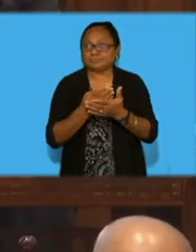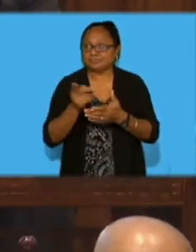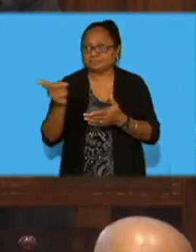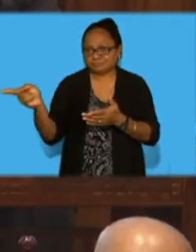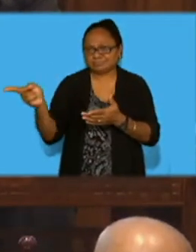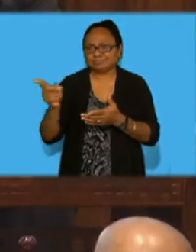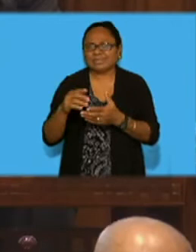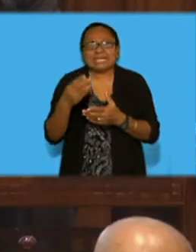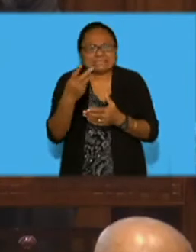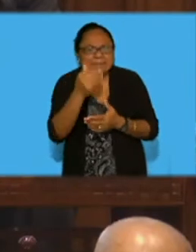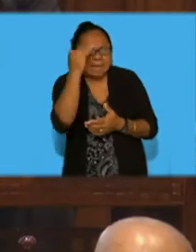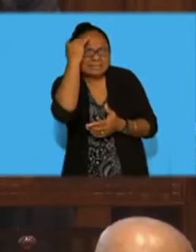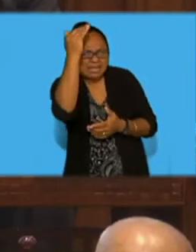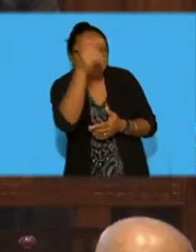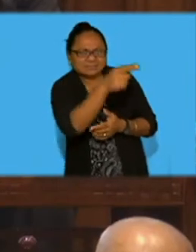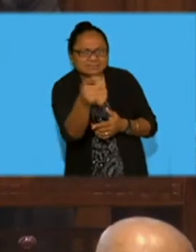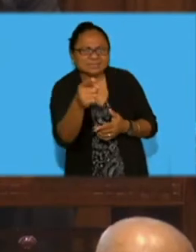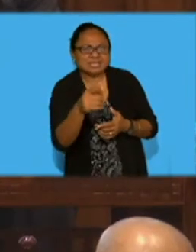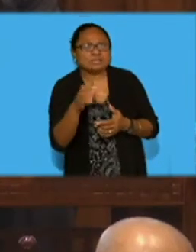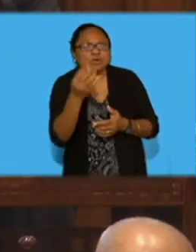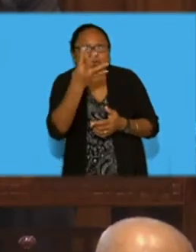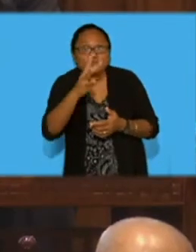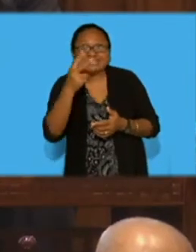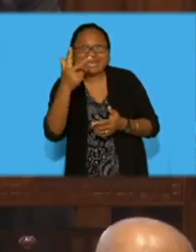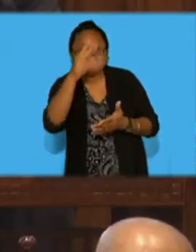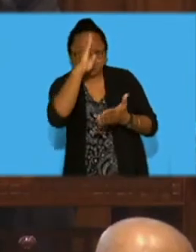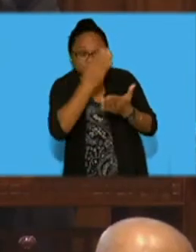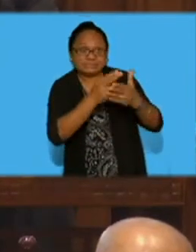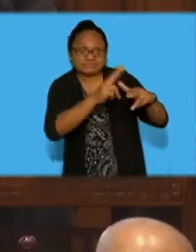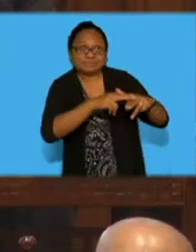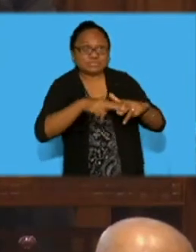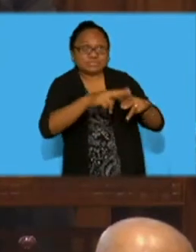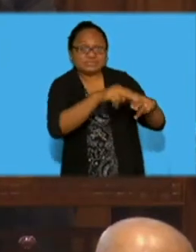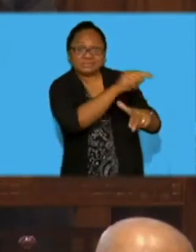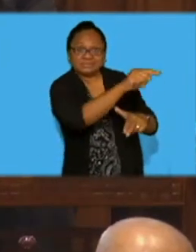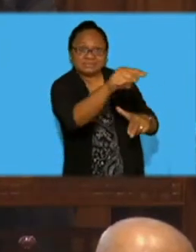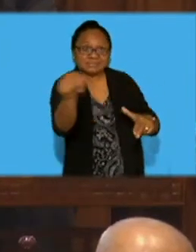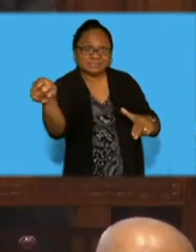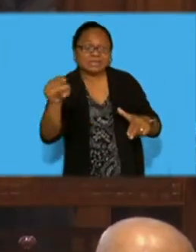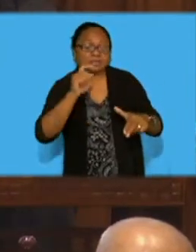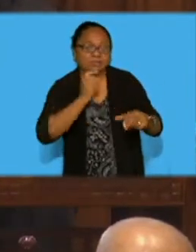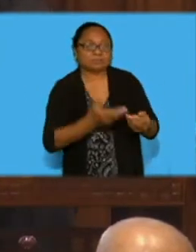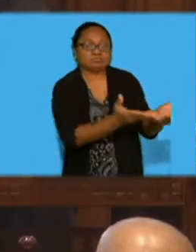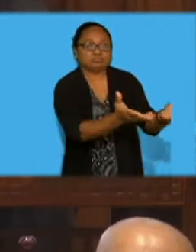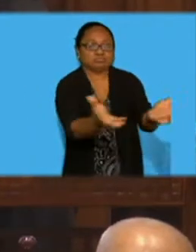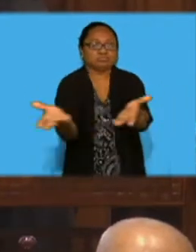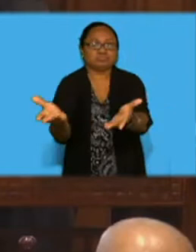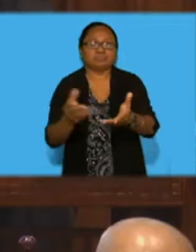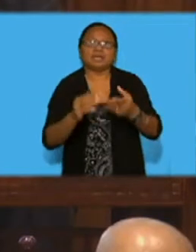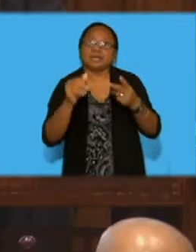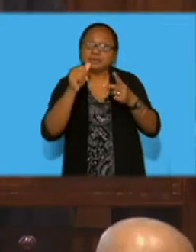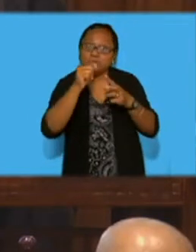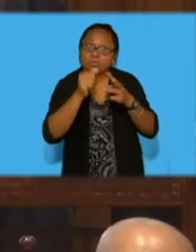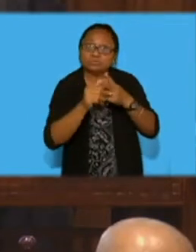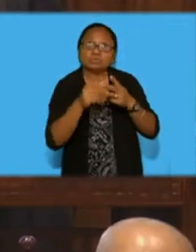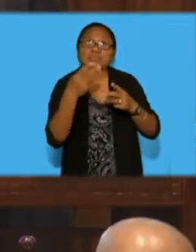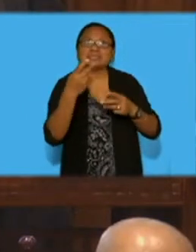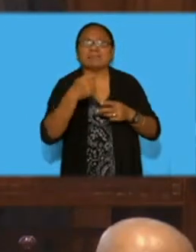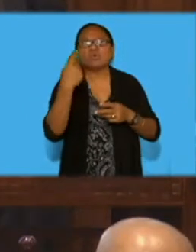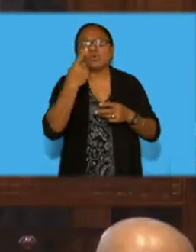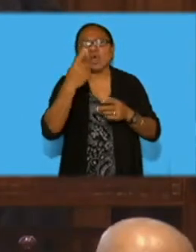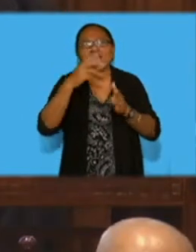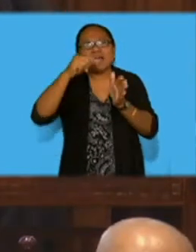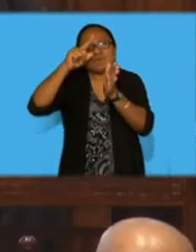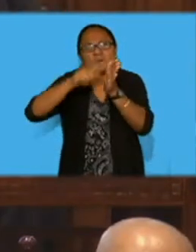also some adults. So 48 students throughout Fiji, the existing number of students at Fiji School of Blind, as well as some visually impaired students